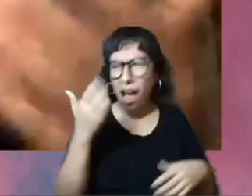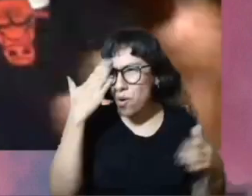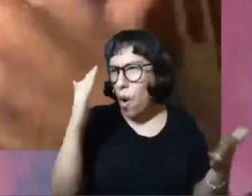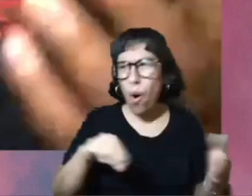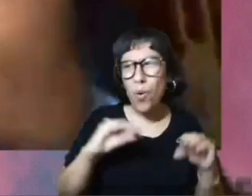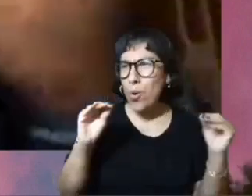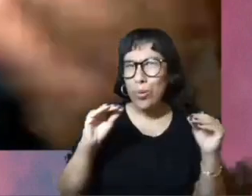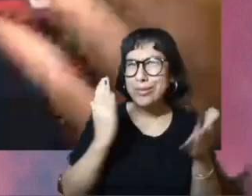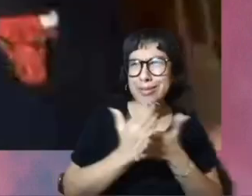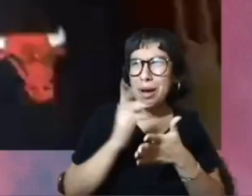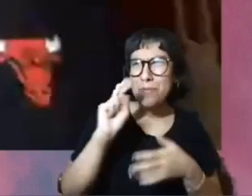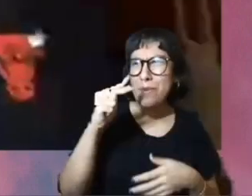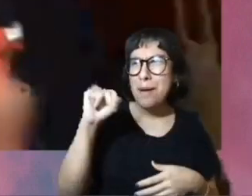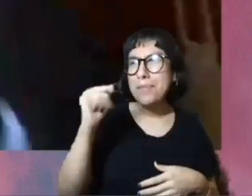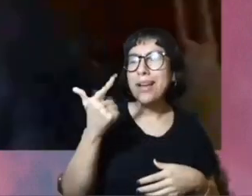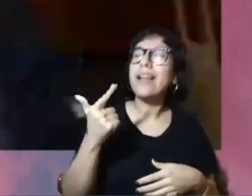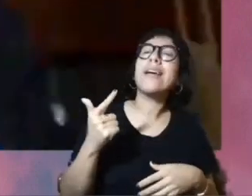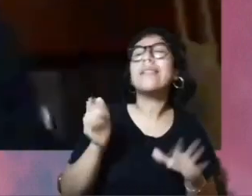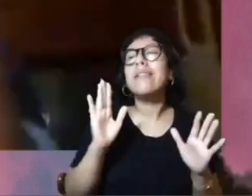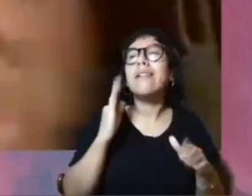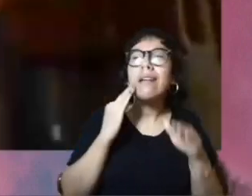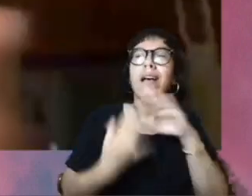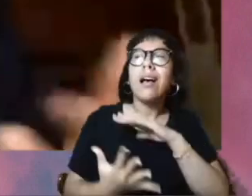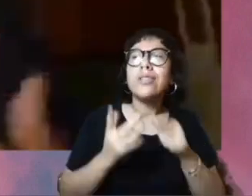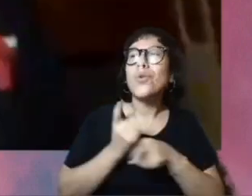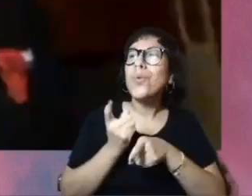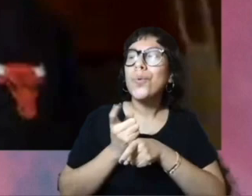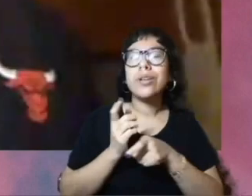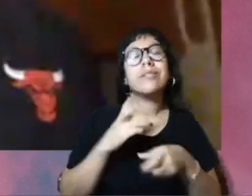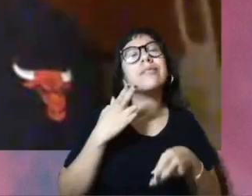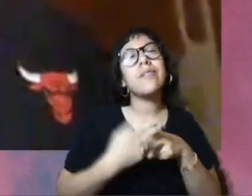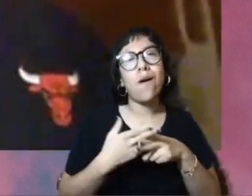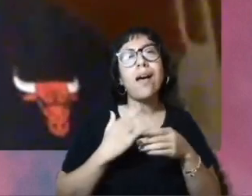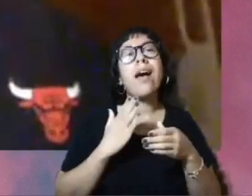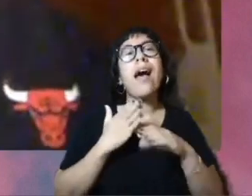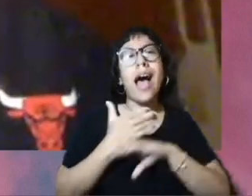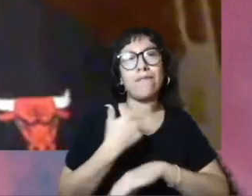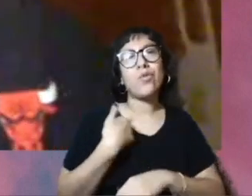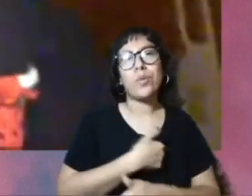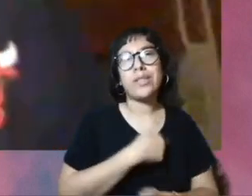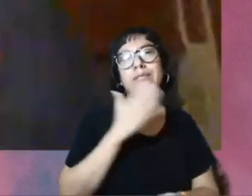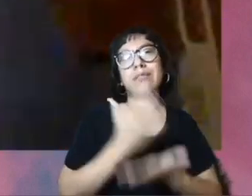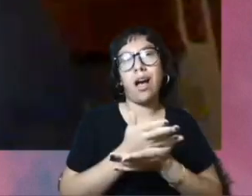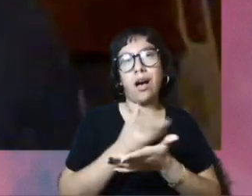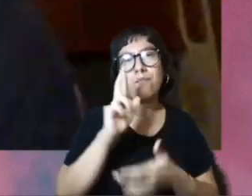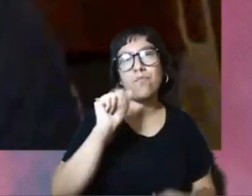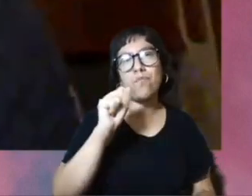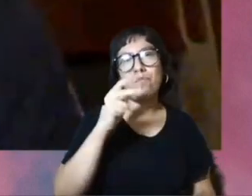It's funny. It's an inside joke. So this is called After We Stop Rap.